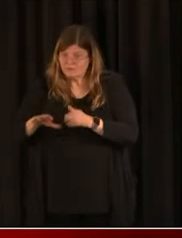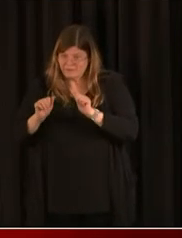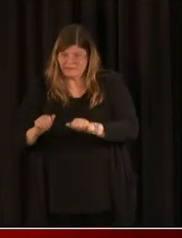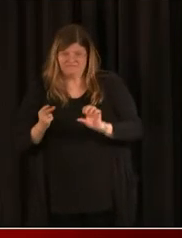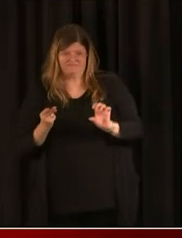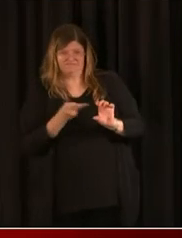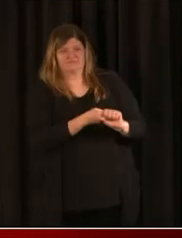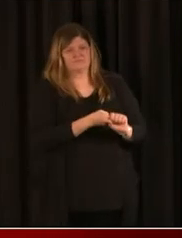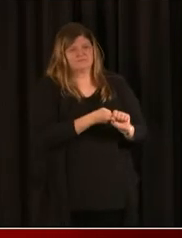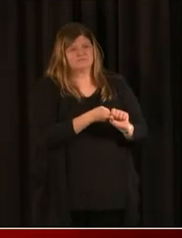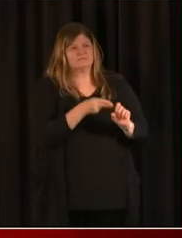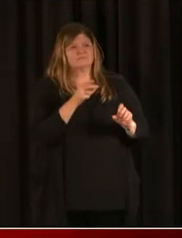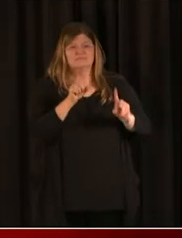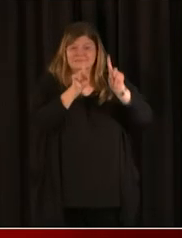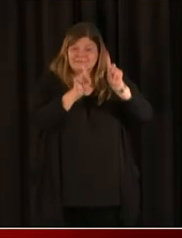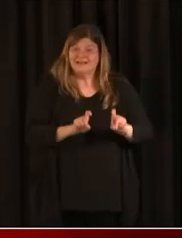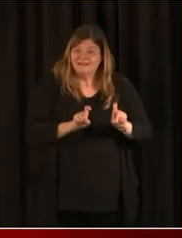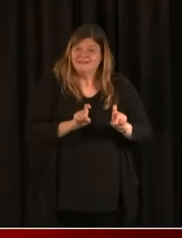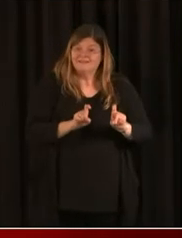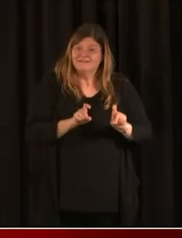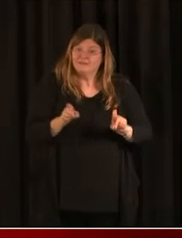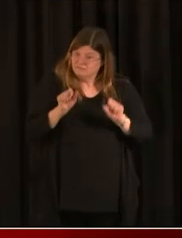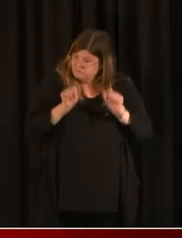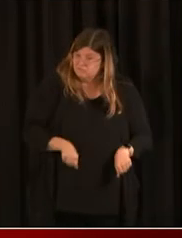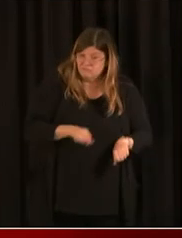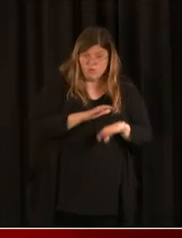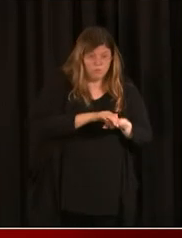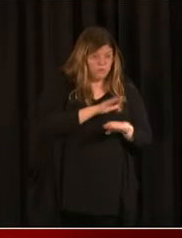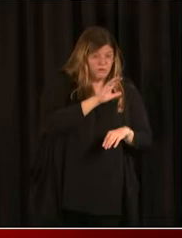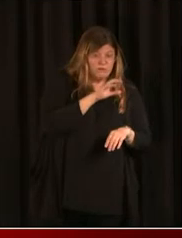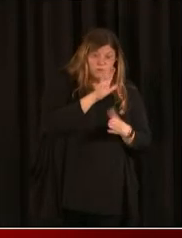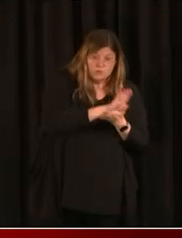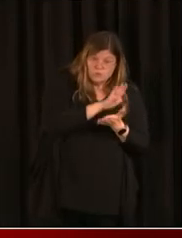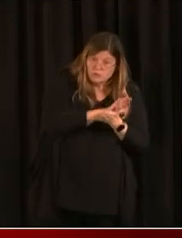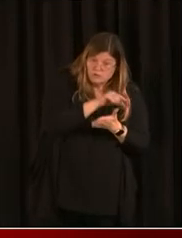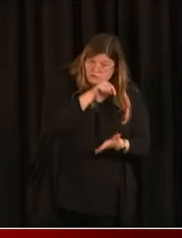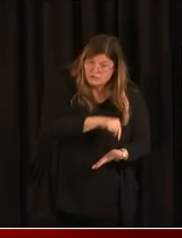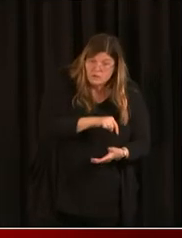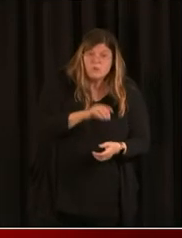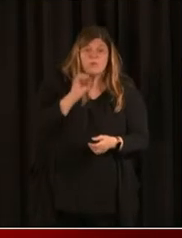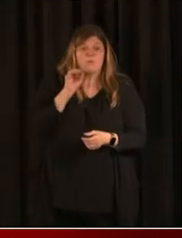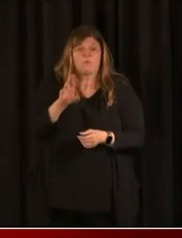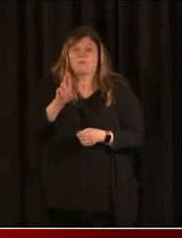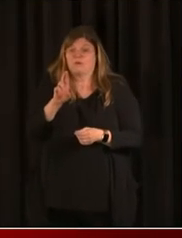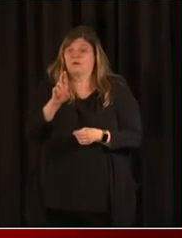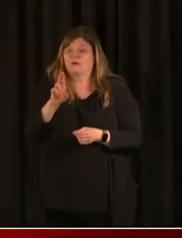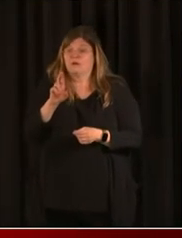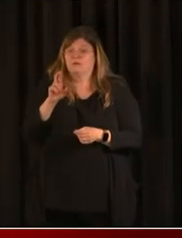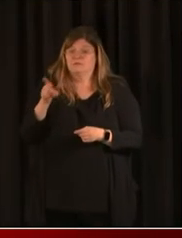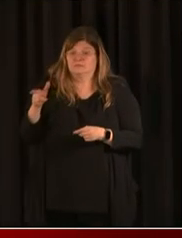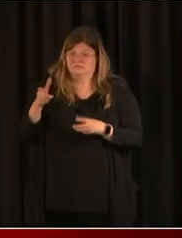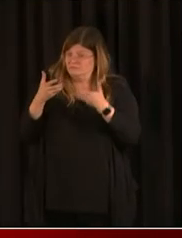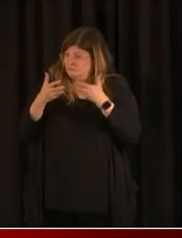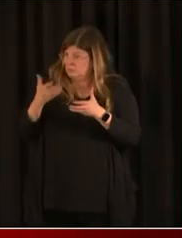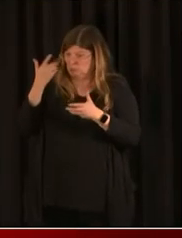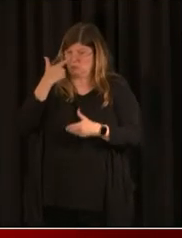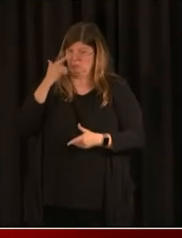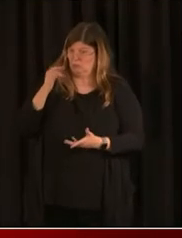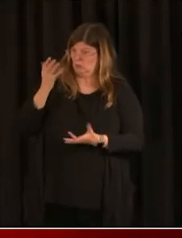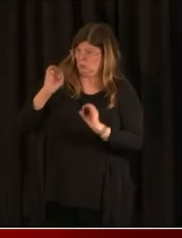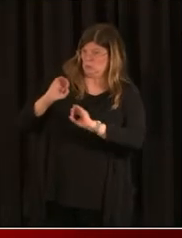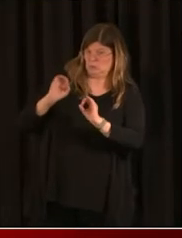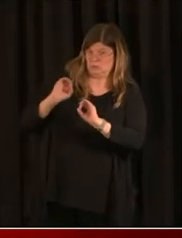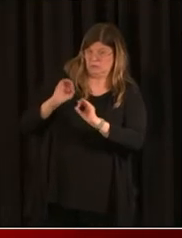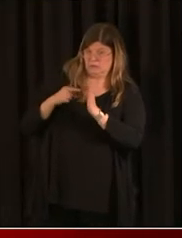testing protocols on school site, either through if they are asymptomatic or symptomatic, and we're going to talk a little